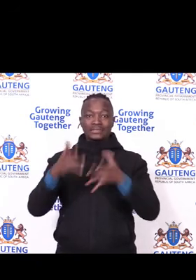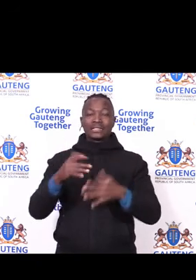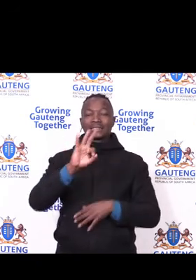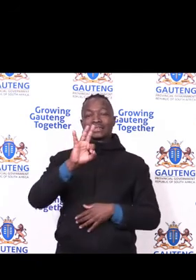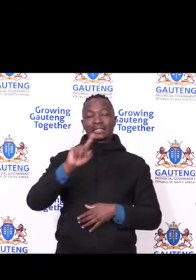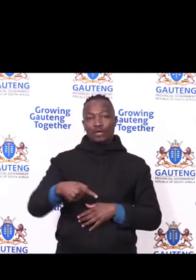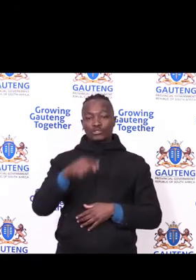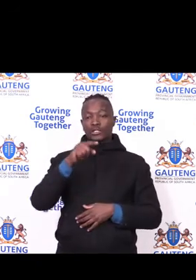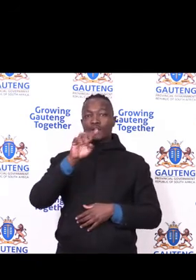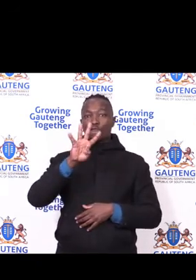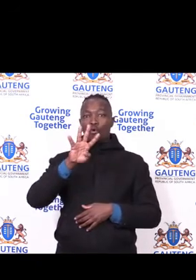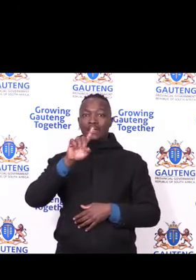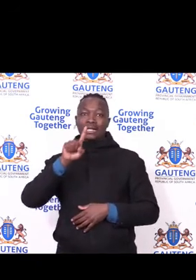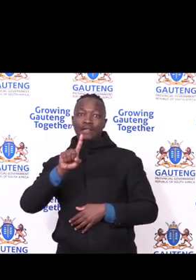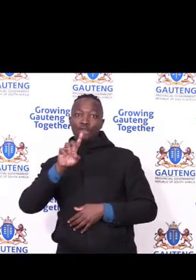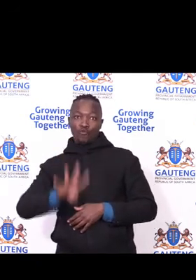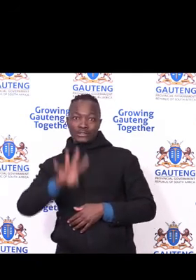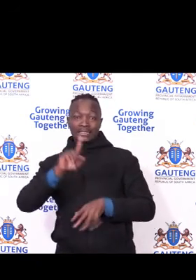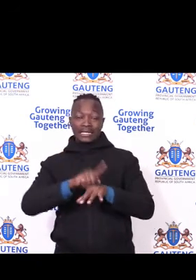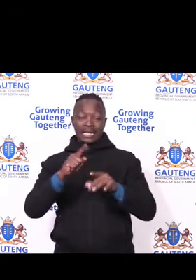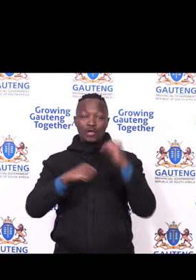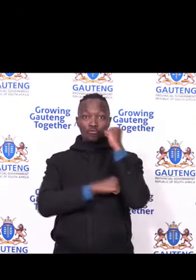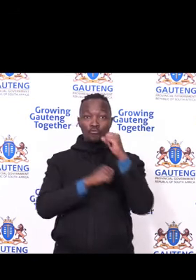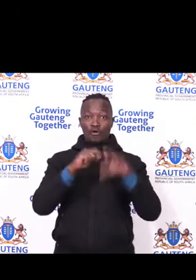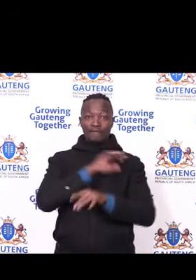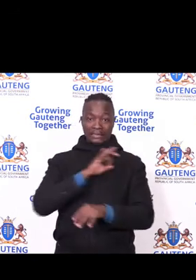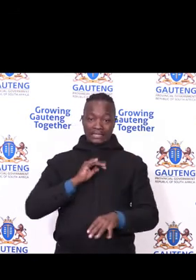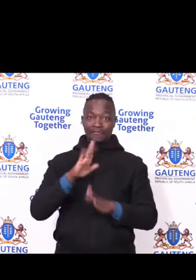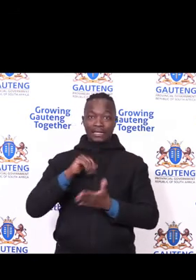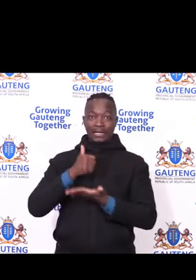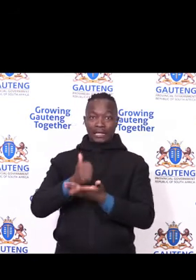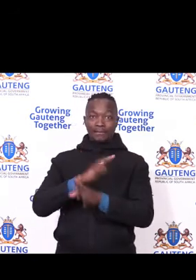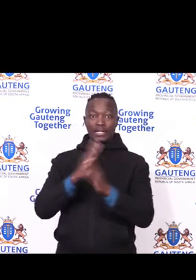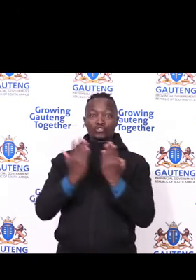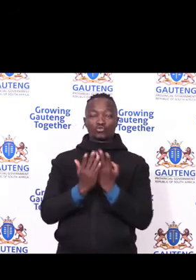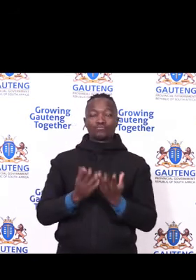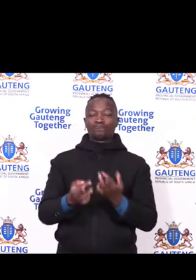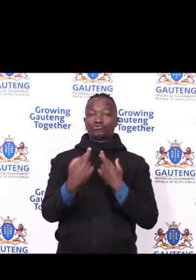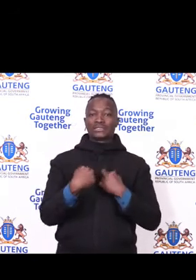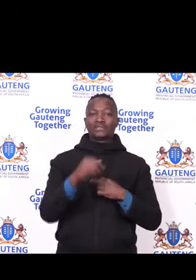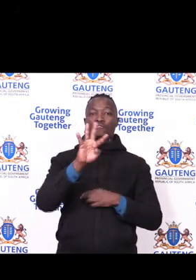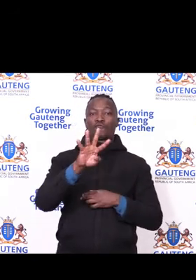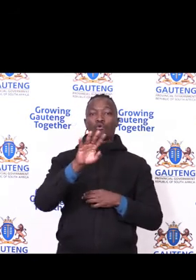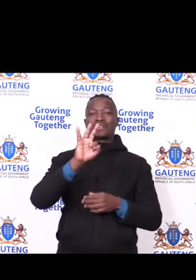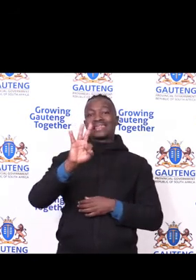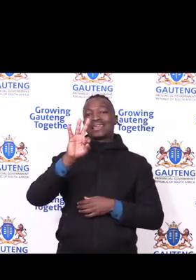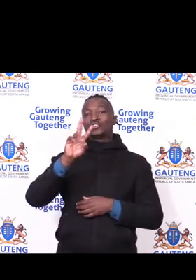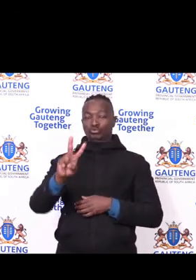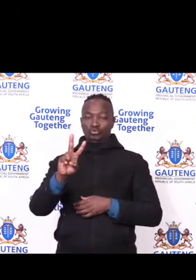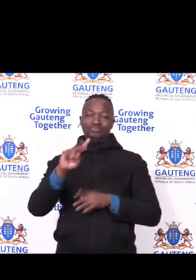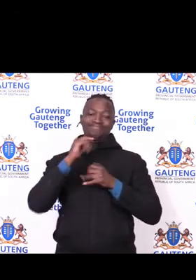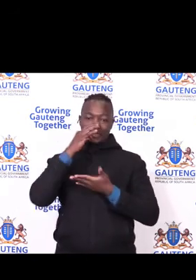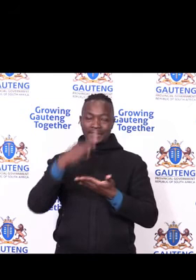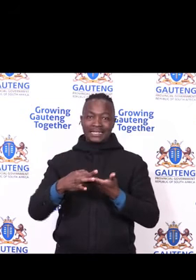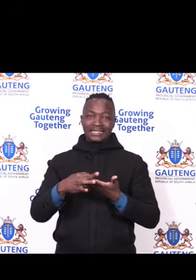3,414, and in terms of office staff that are assisting at school, we received 432 applications. So we are sitting